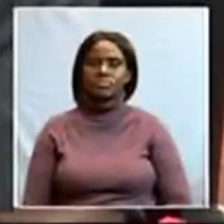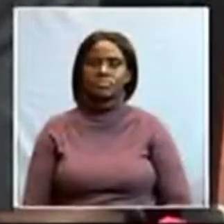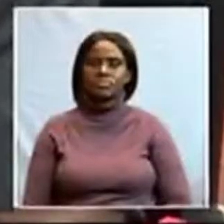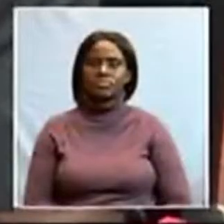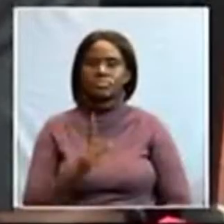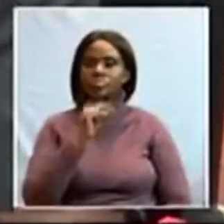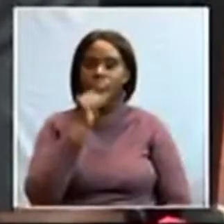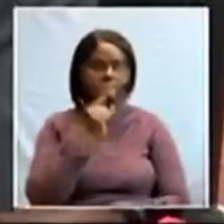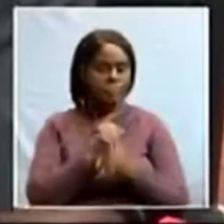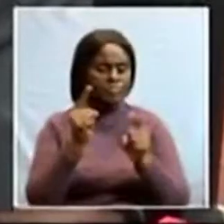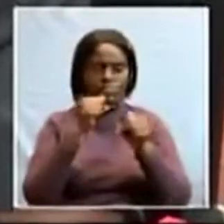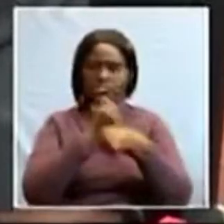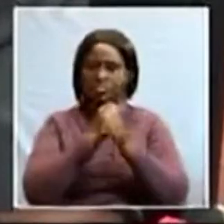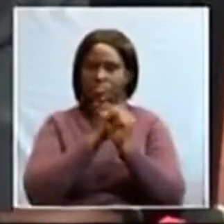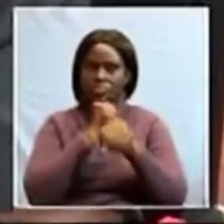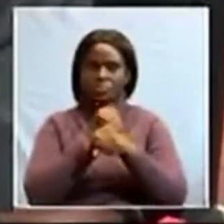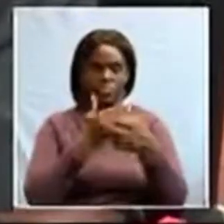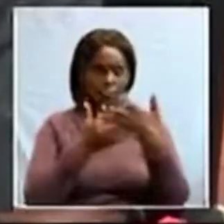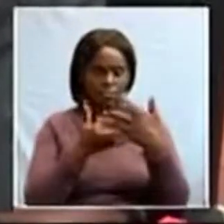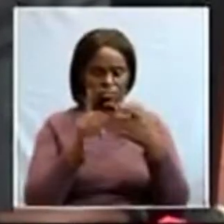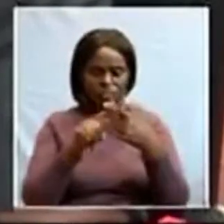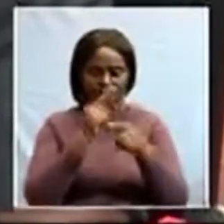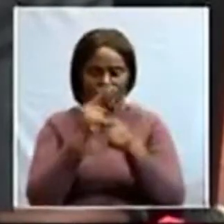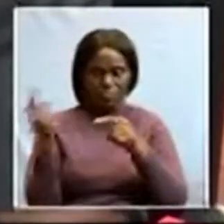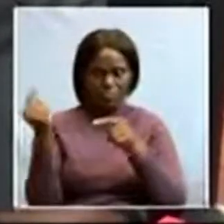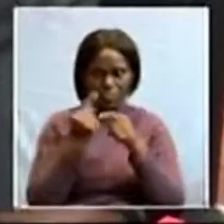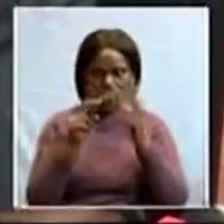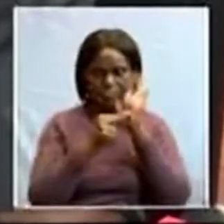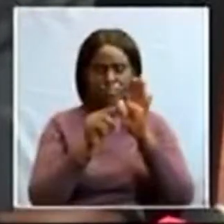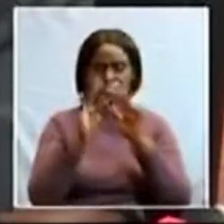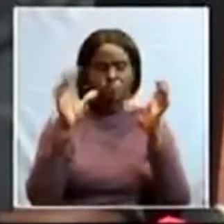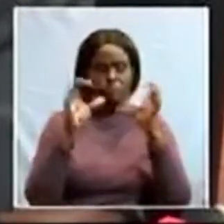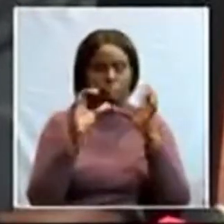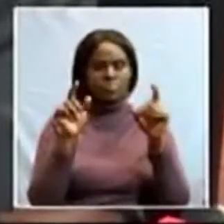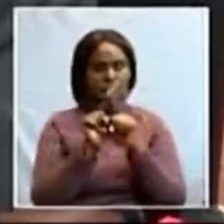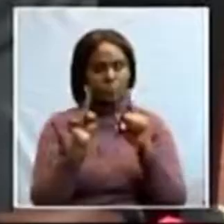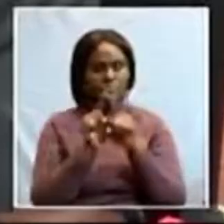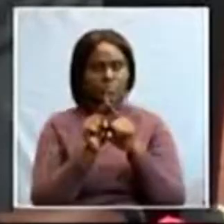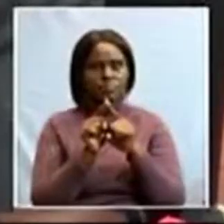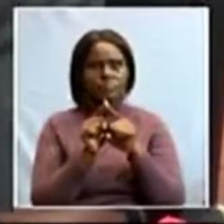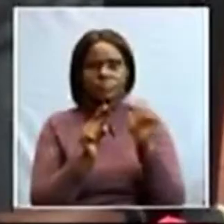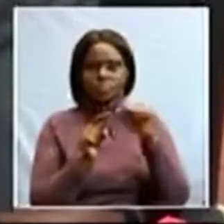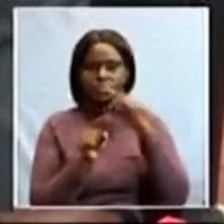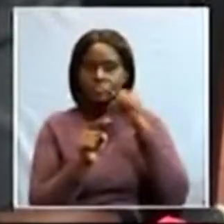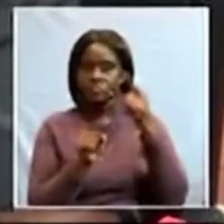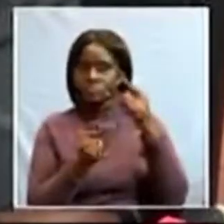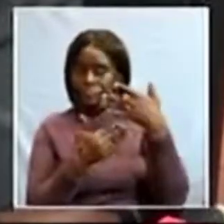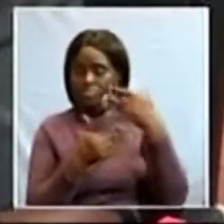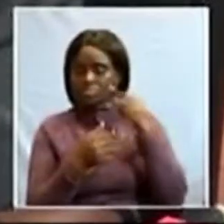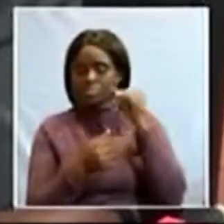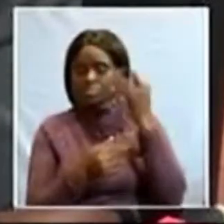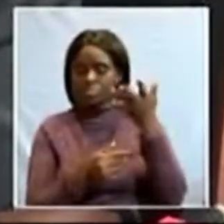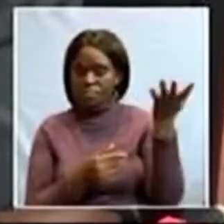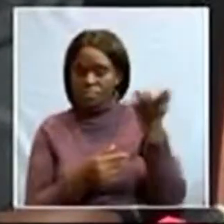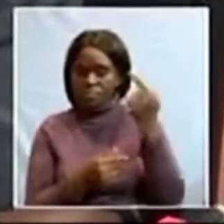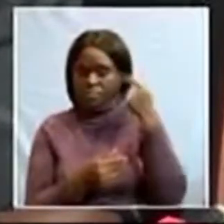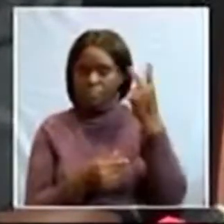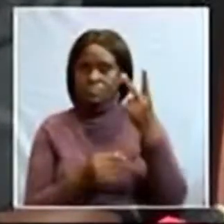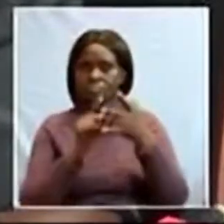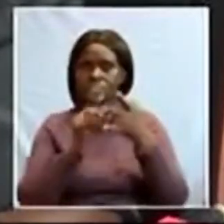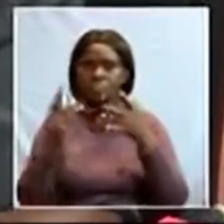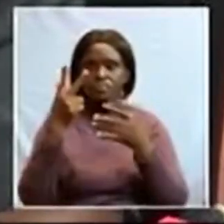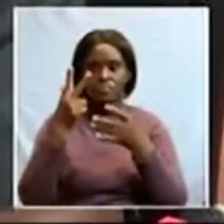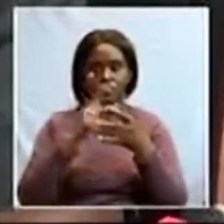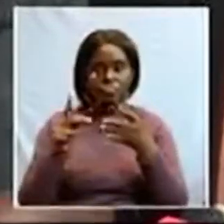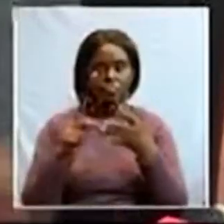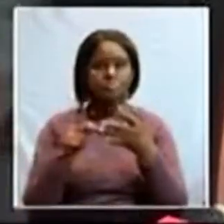Didn't you just make these documents to just come and show your committee that wow, the documents were not there for the 2 weeks or 3 weeks